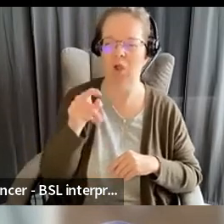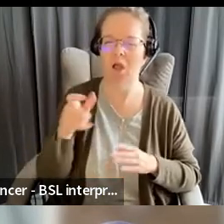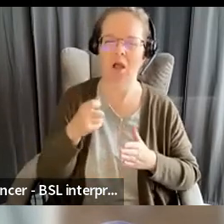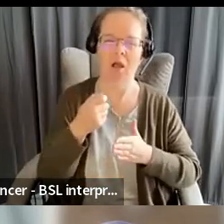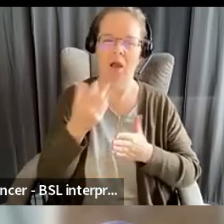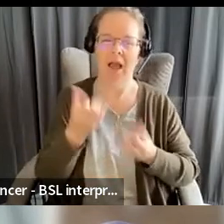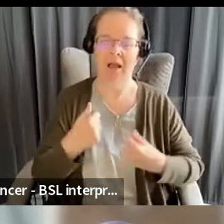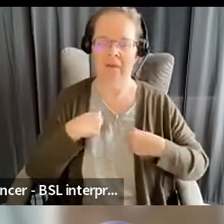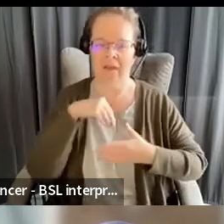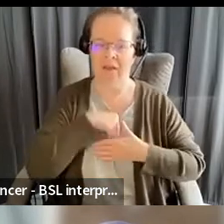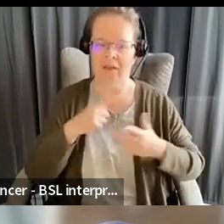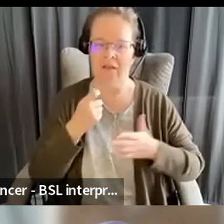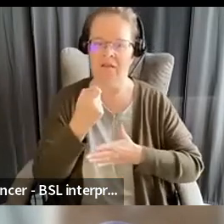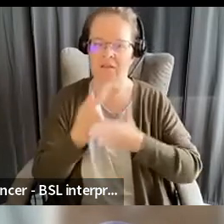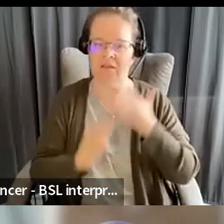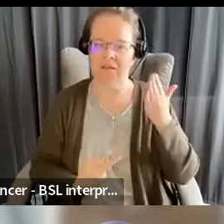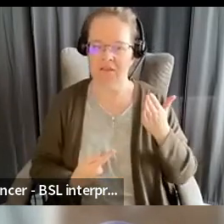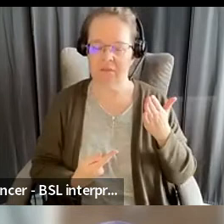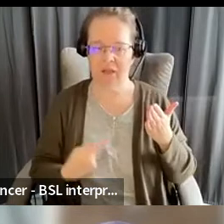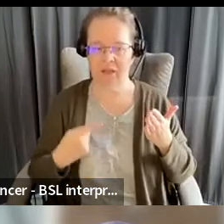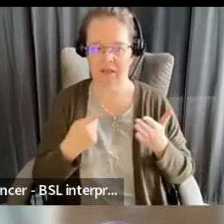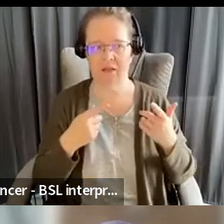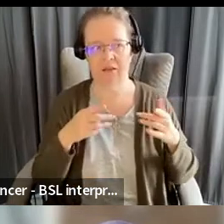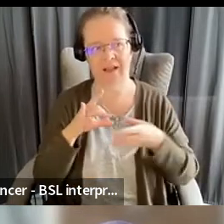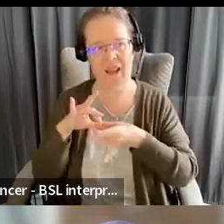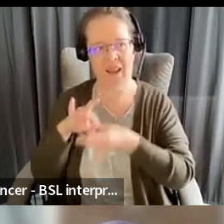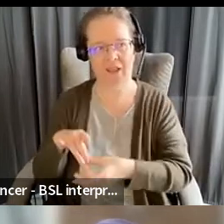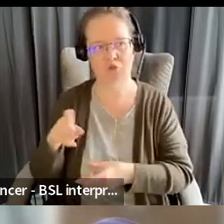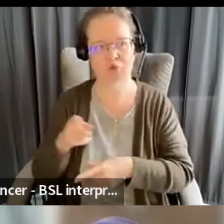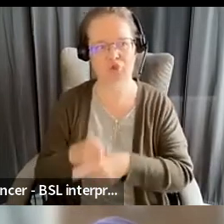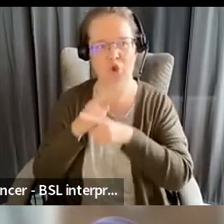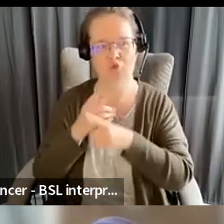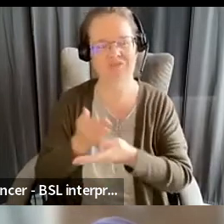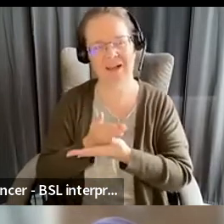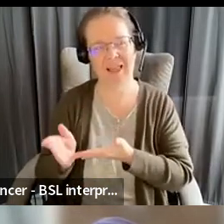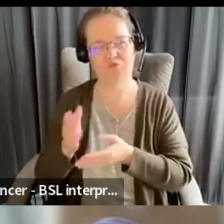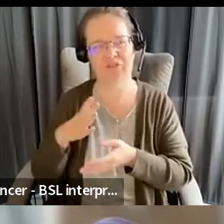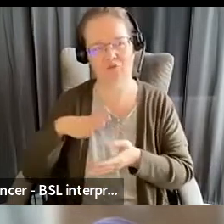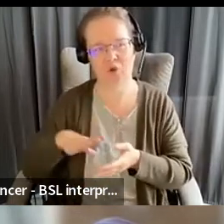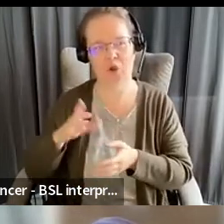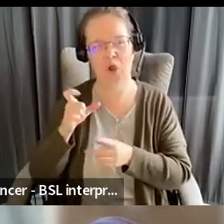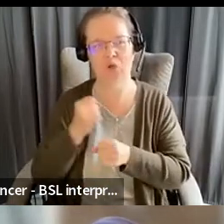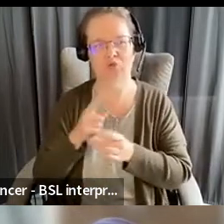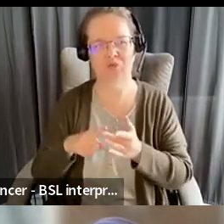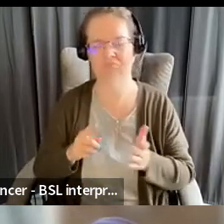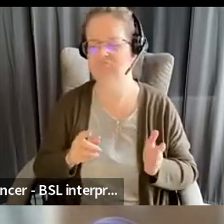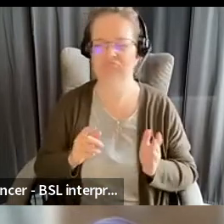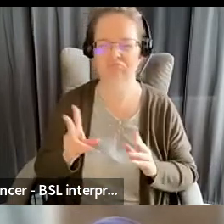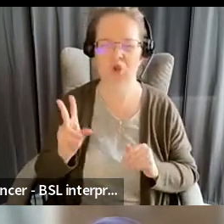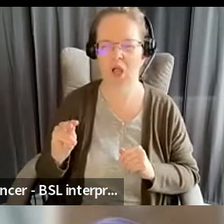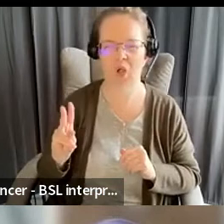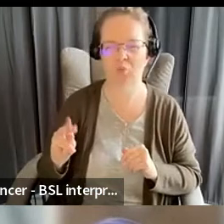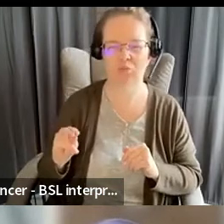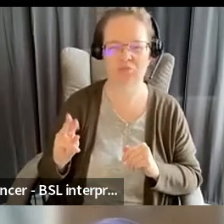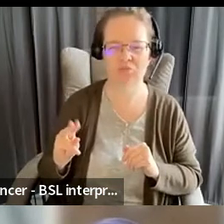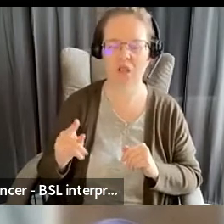passing security clearances required at CGI? I think the short answer is no, but it's